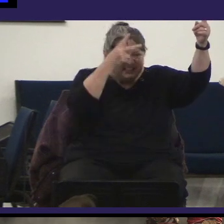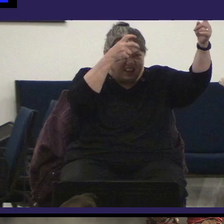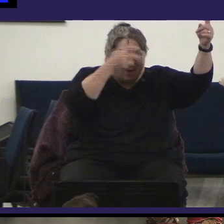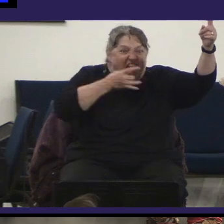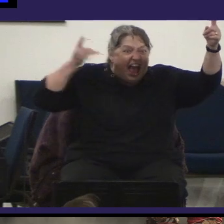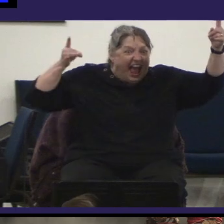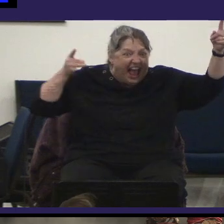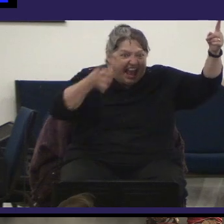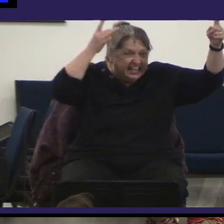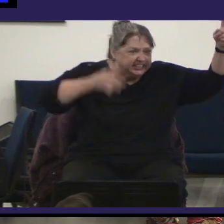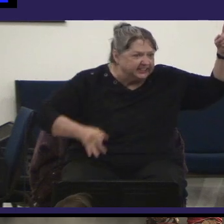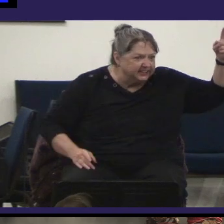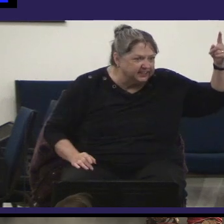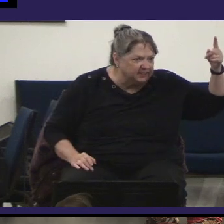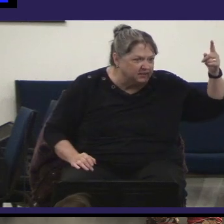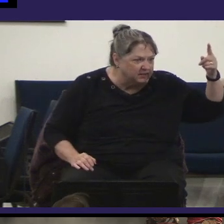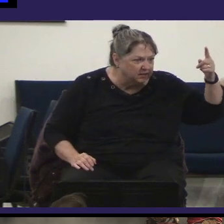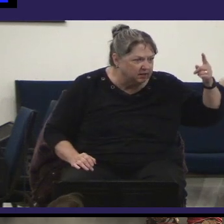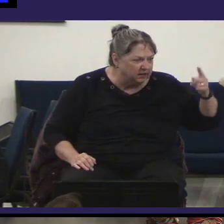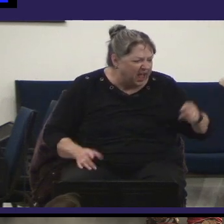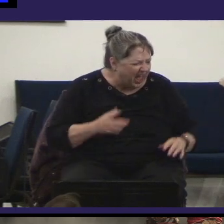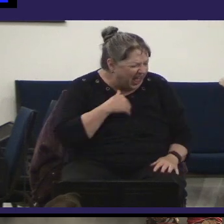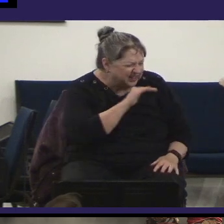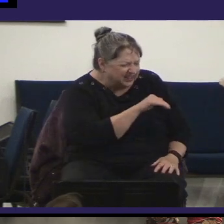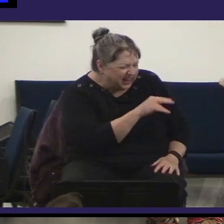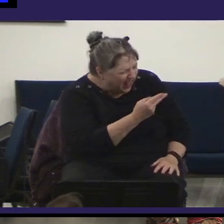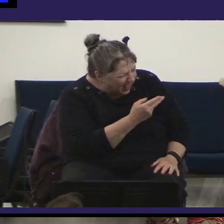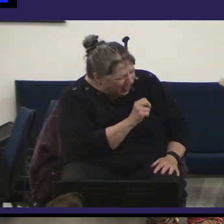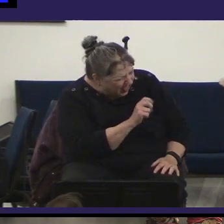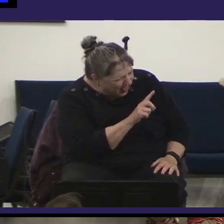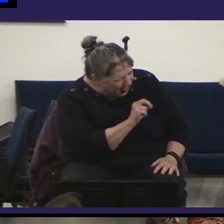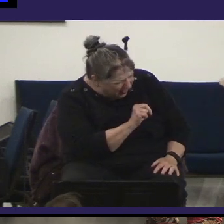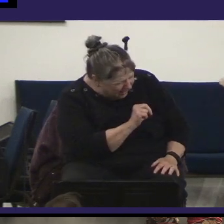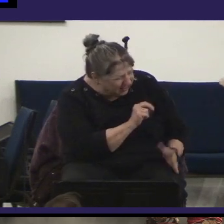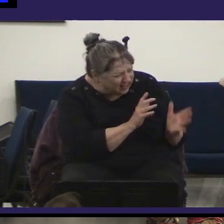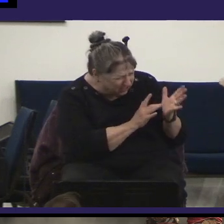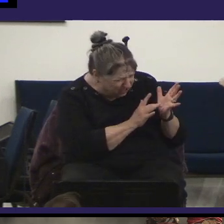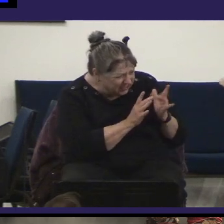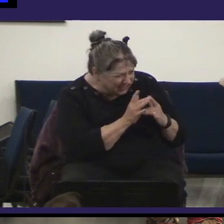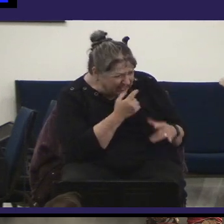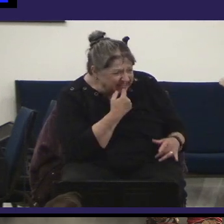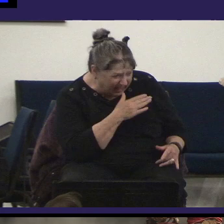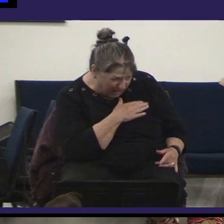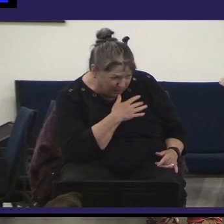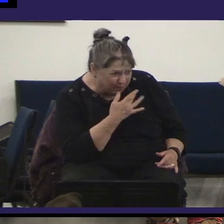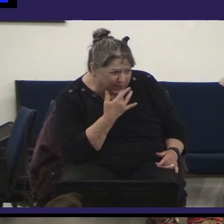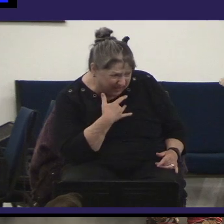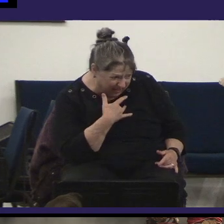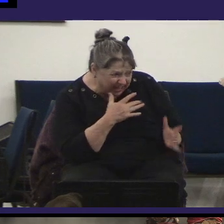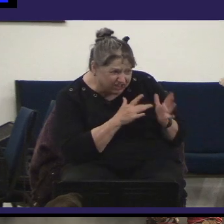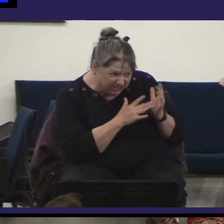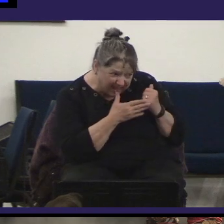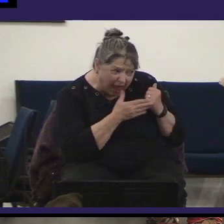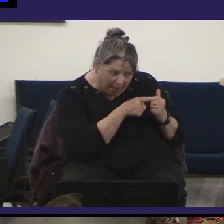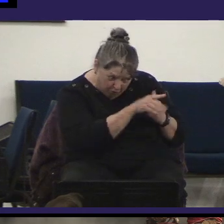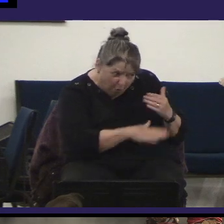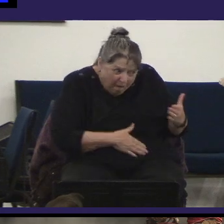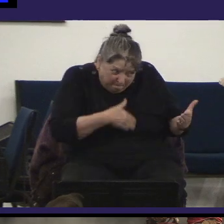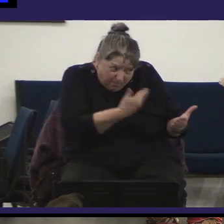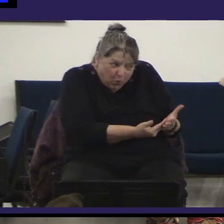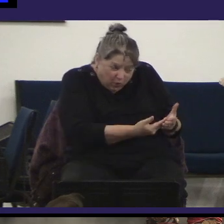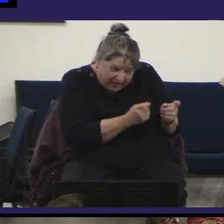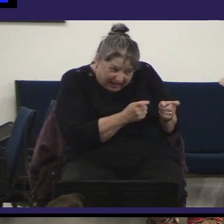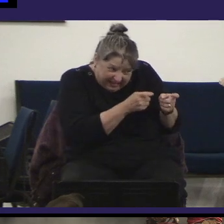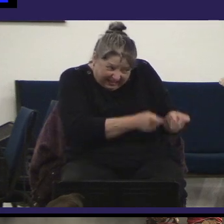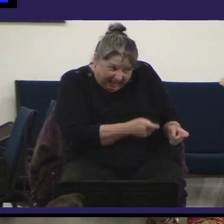with Helen. I began to tell her about Jesus. And I said, Helen, not only does he say happy birthday, he gave you your birthday. He gave you